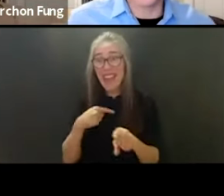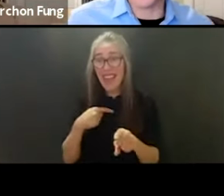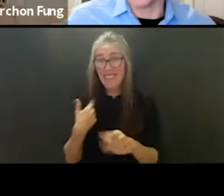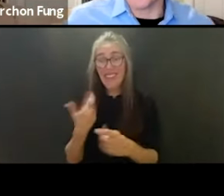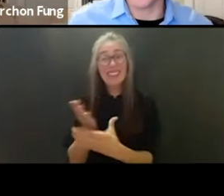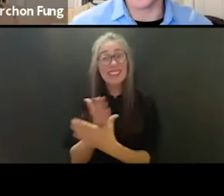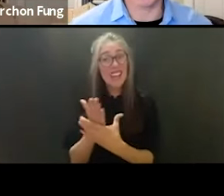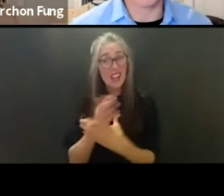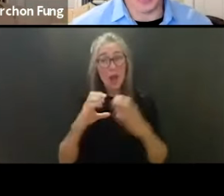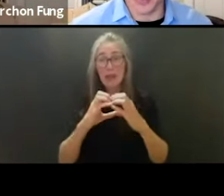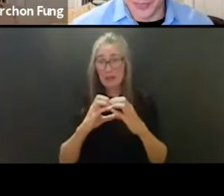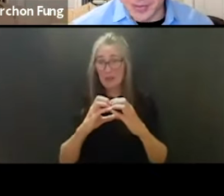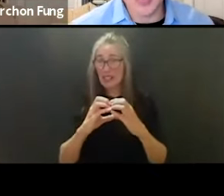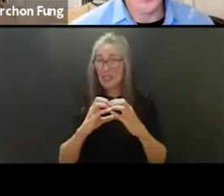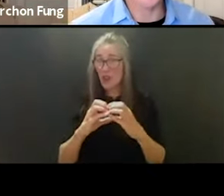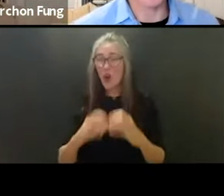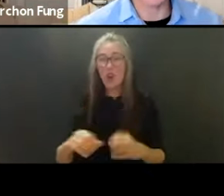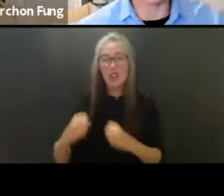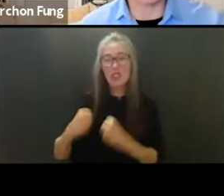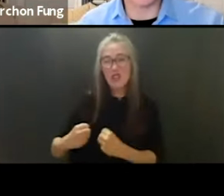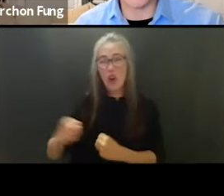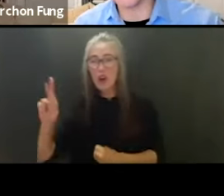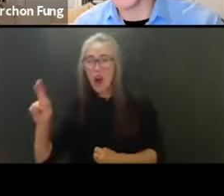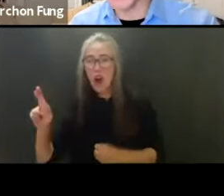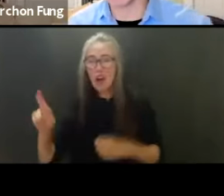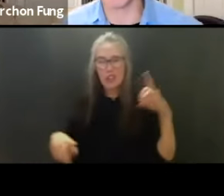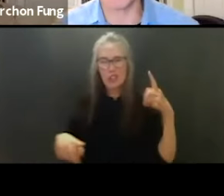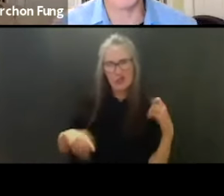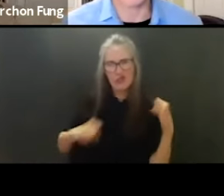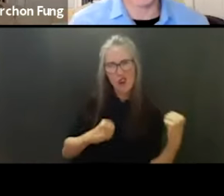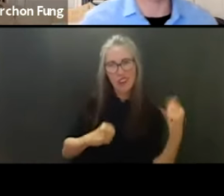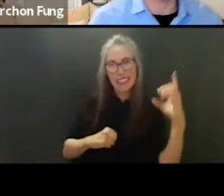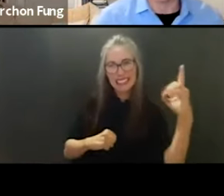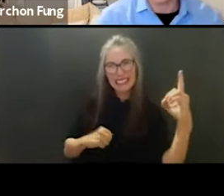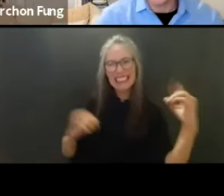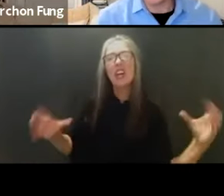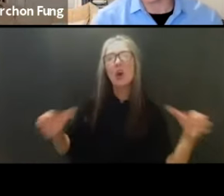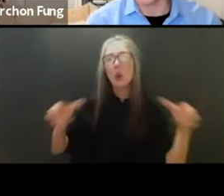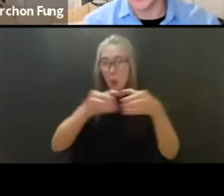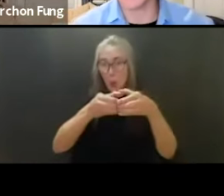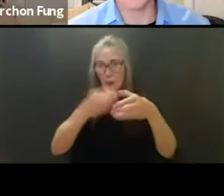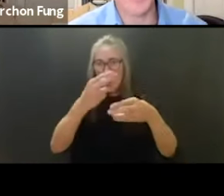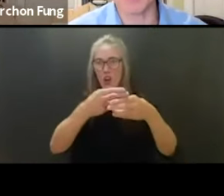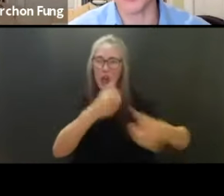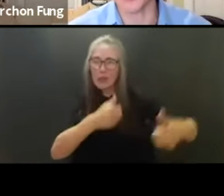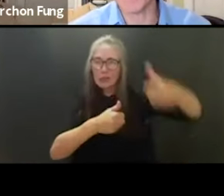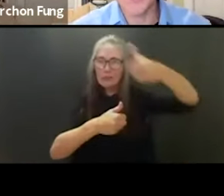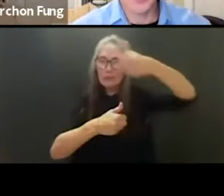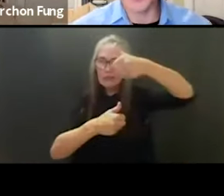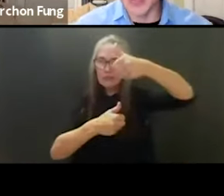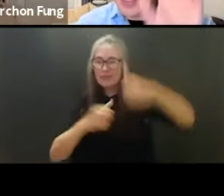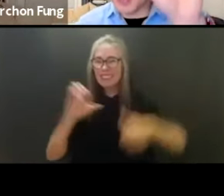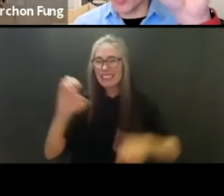than with a lot of the other political forces. So i'm going to group these two the capital R's and the capital D's and just call that the establishment.